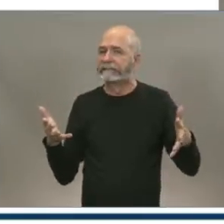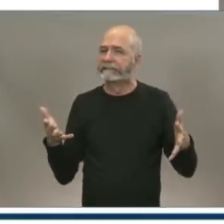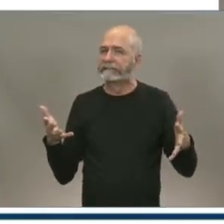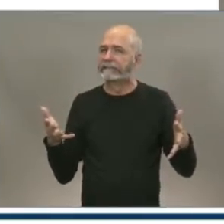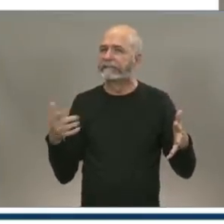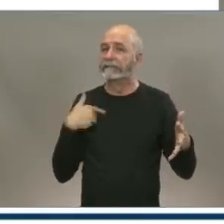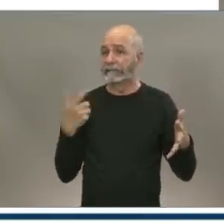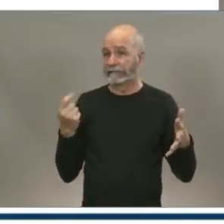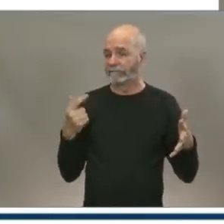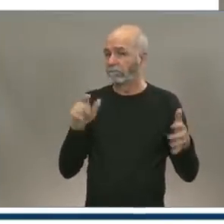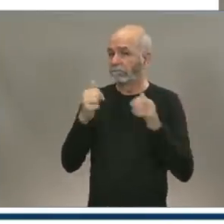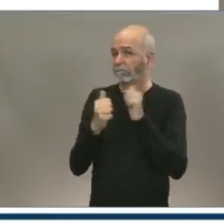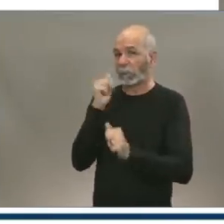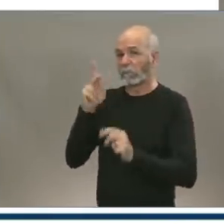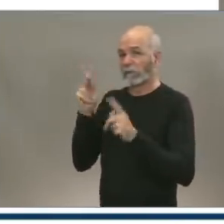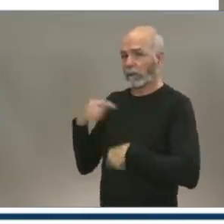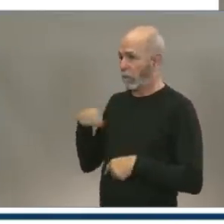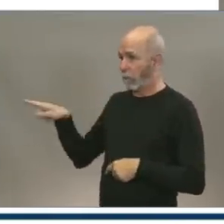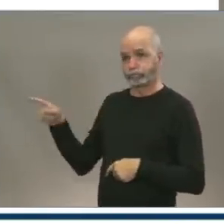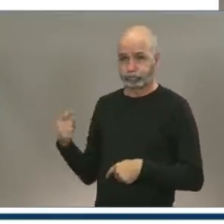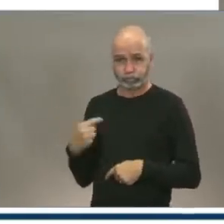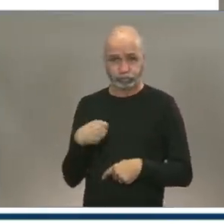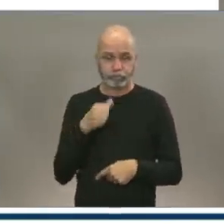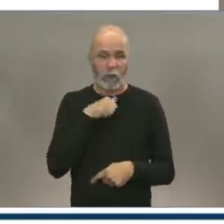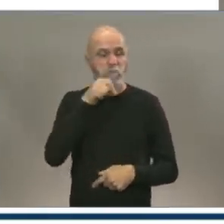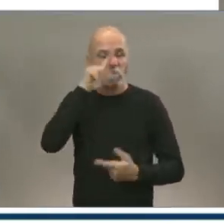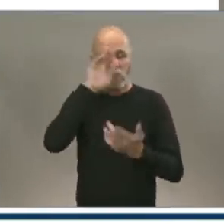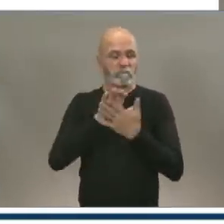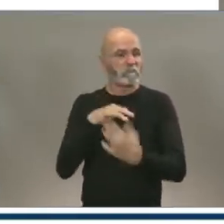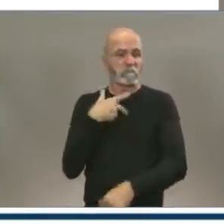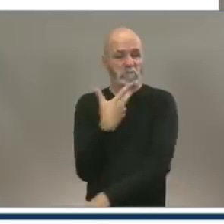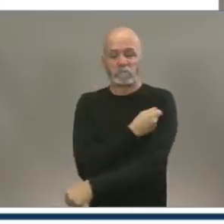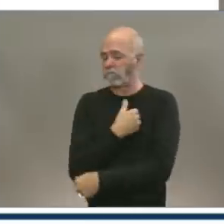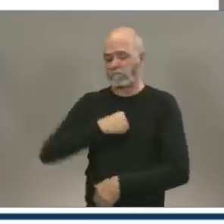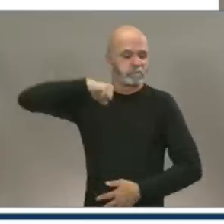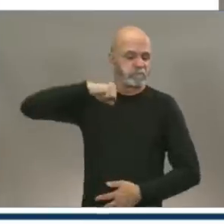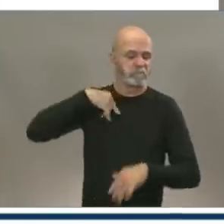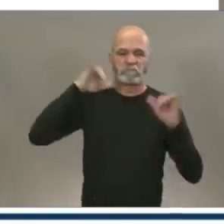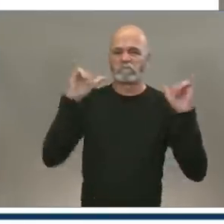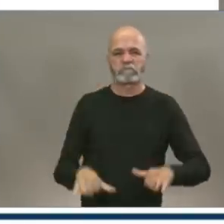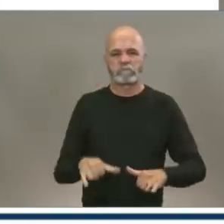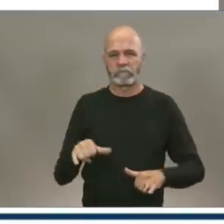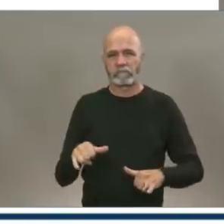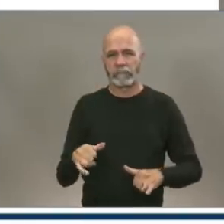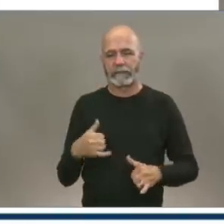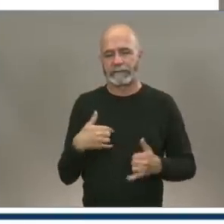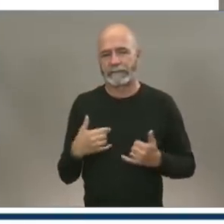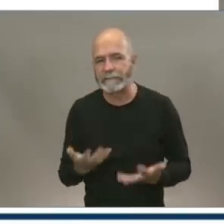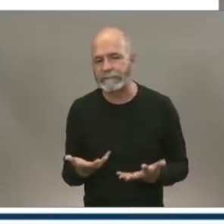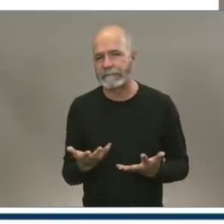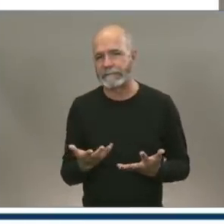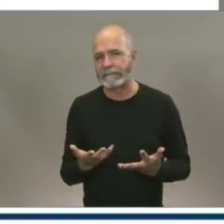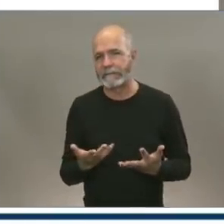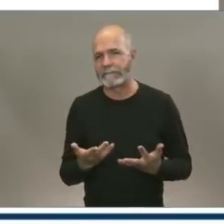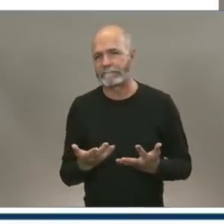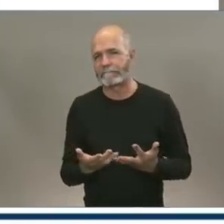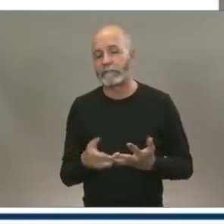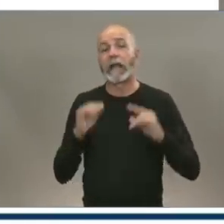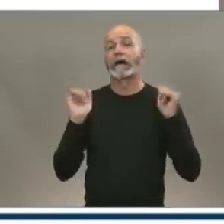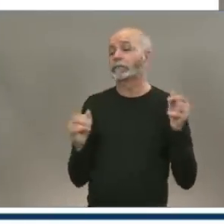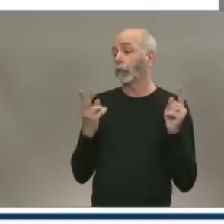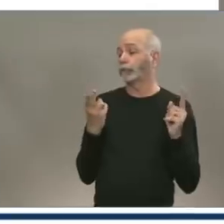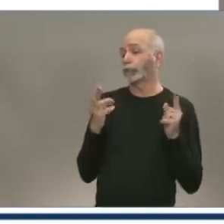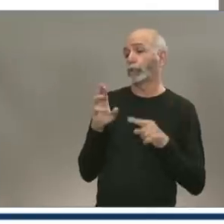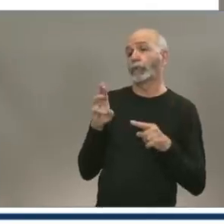vaccination by and large, and very low vaccination rate. We've had one other intervention. The ongoing spread in HRM involves,